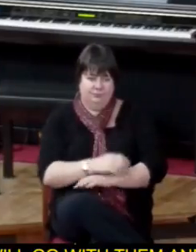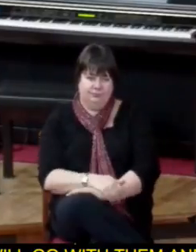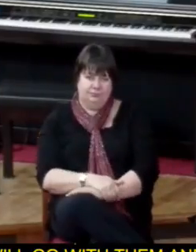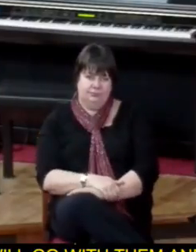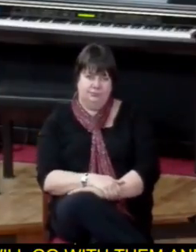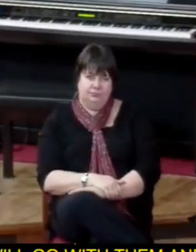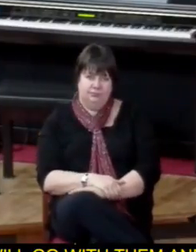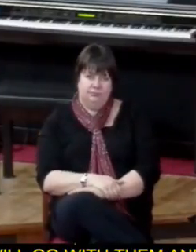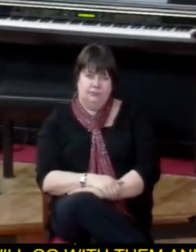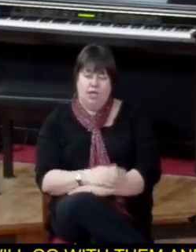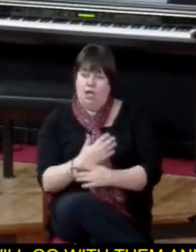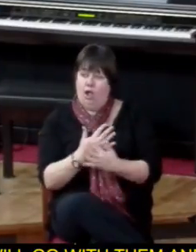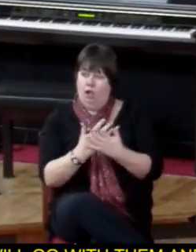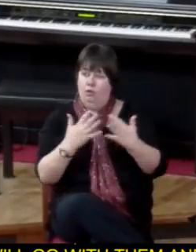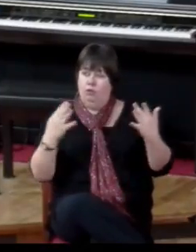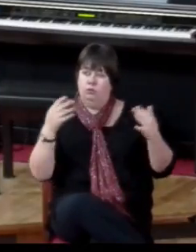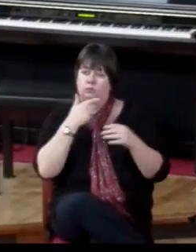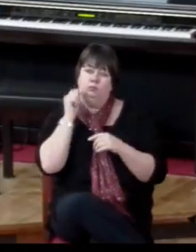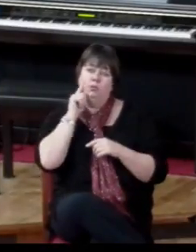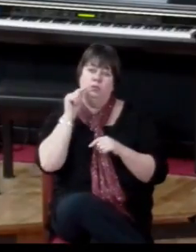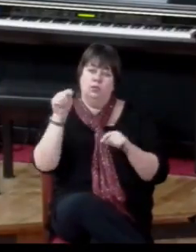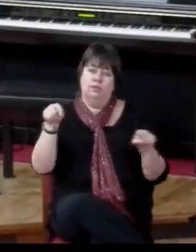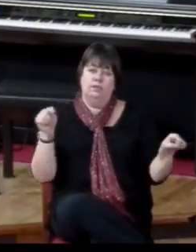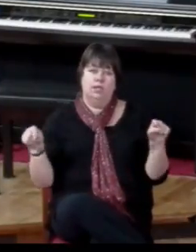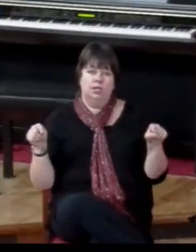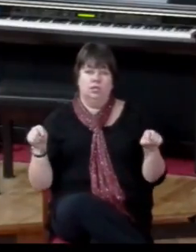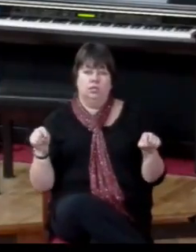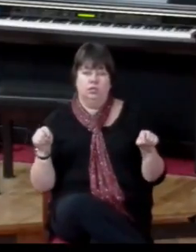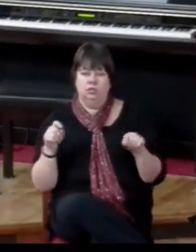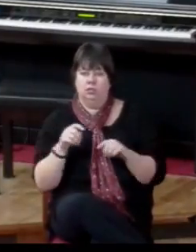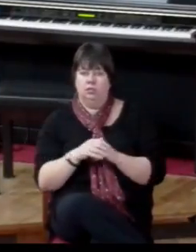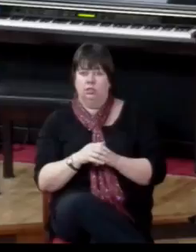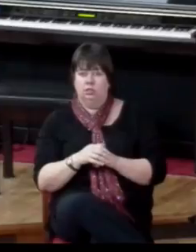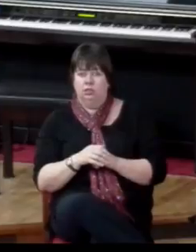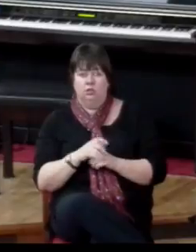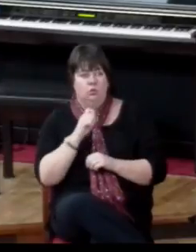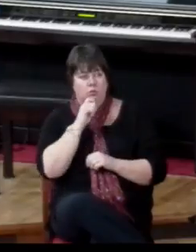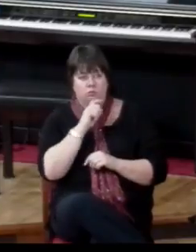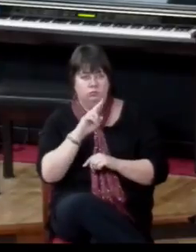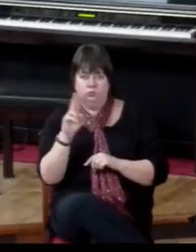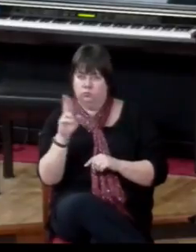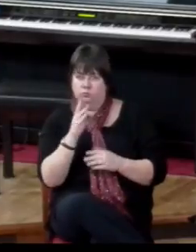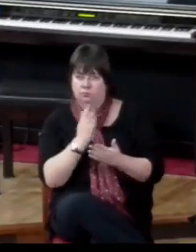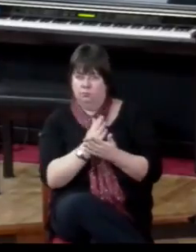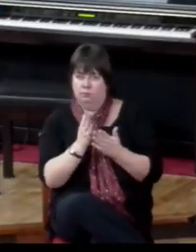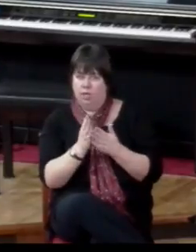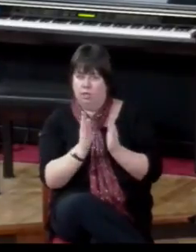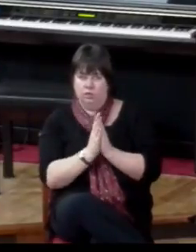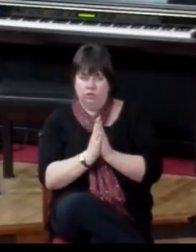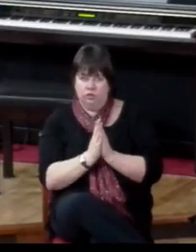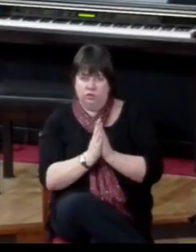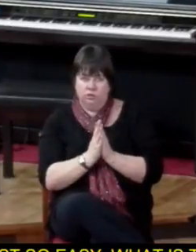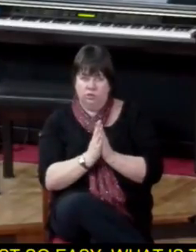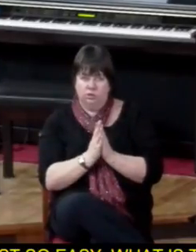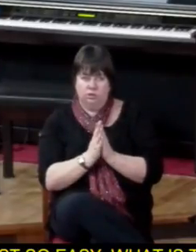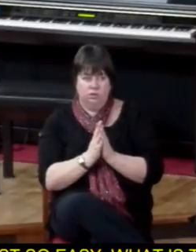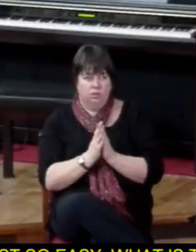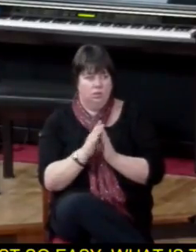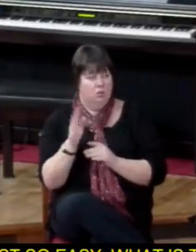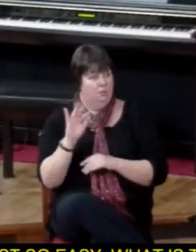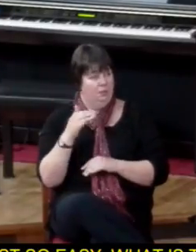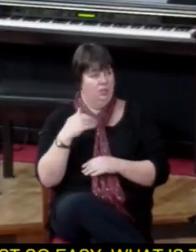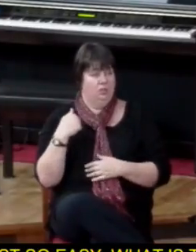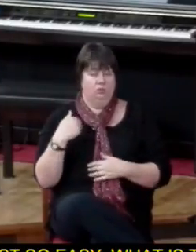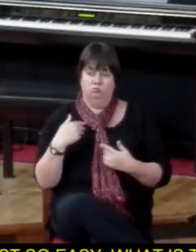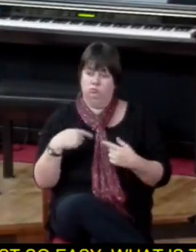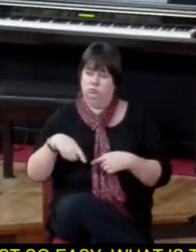There's lots of people out there who are not really part of any church, who go to Asda